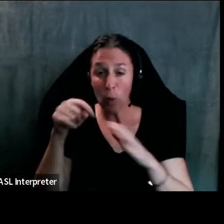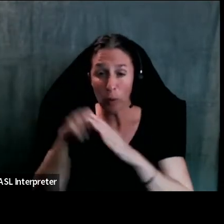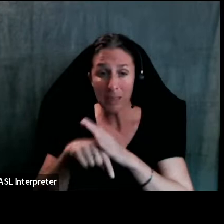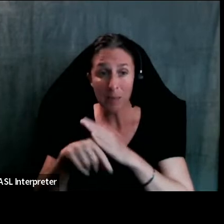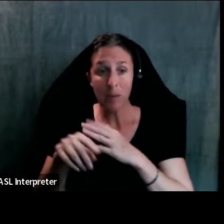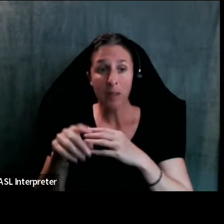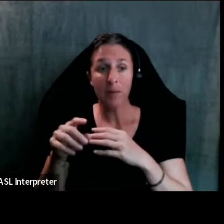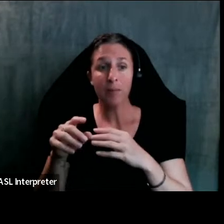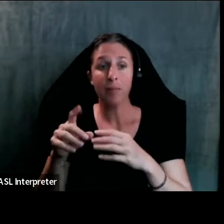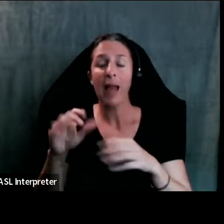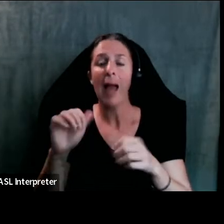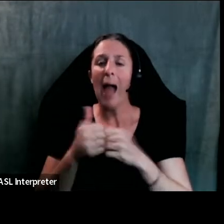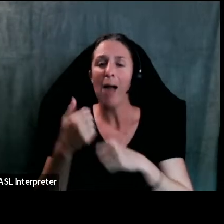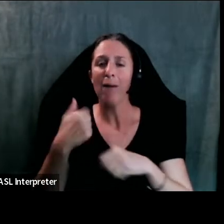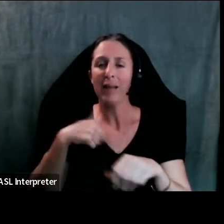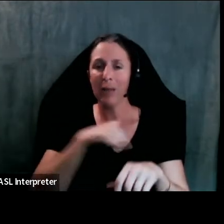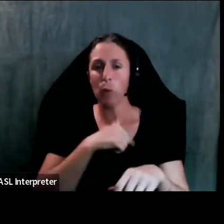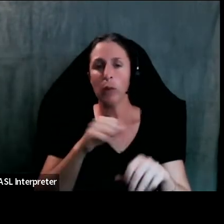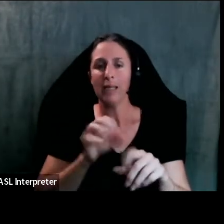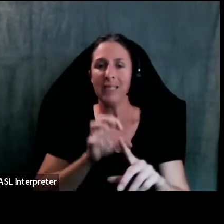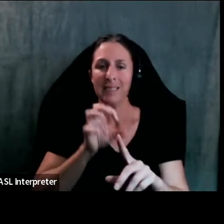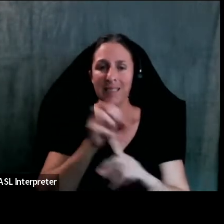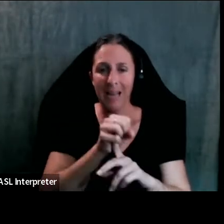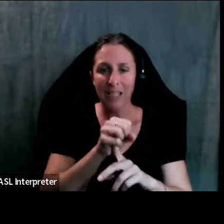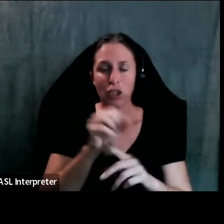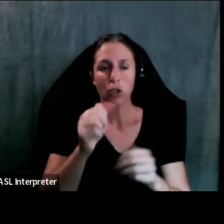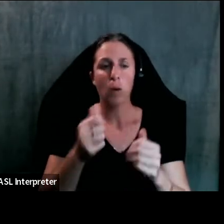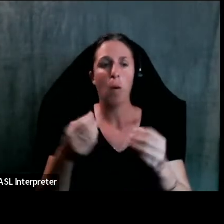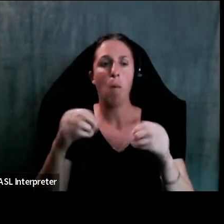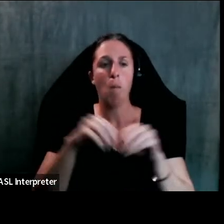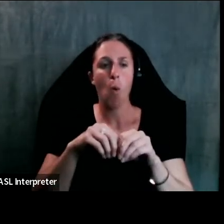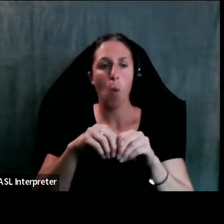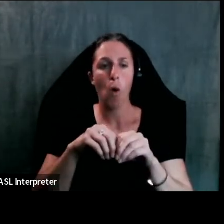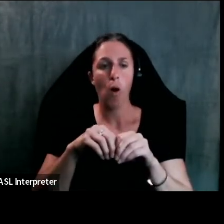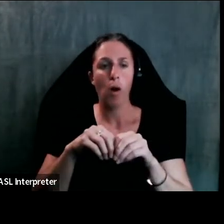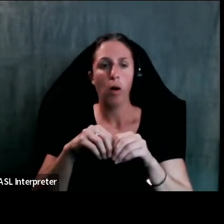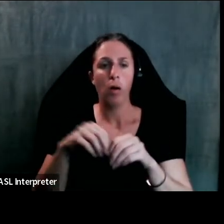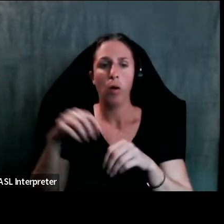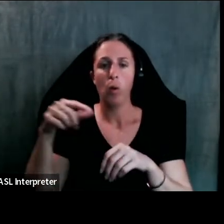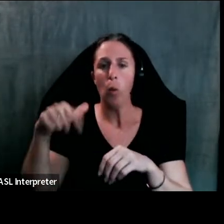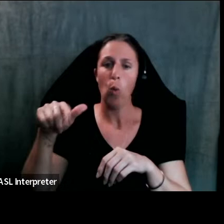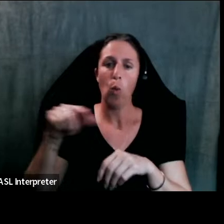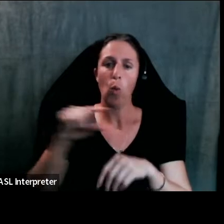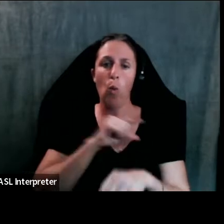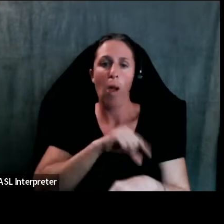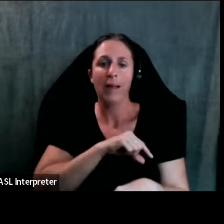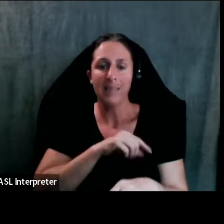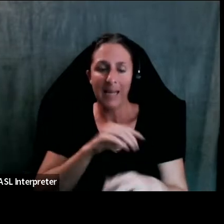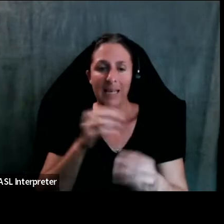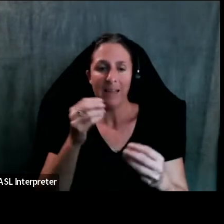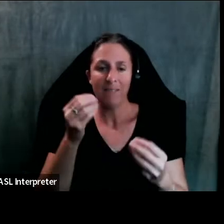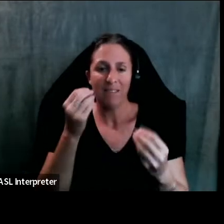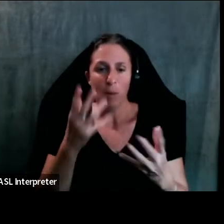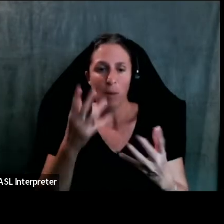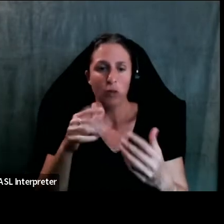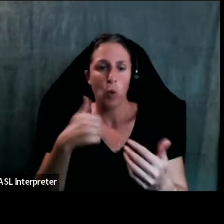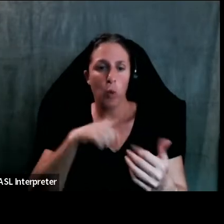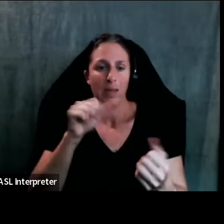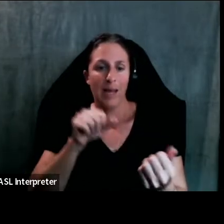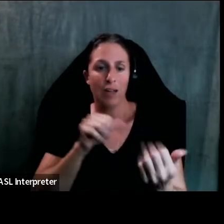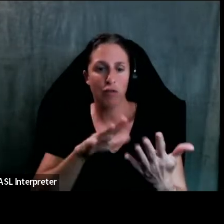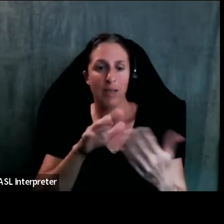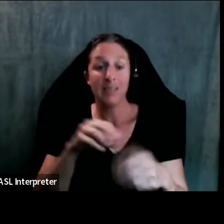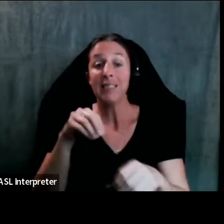capture more of that qualitative information so that it can be addressed? That's my question. Right. It's